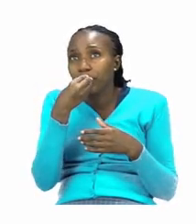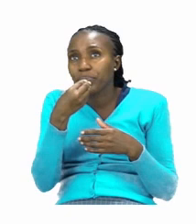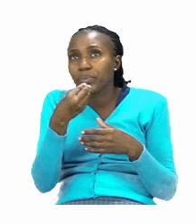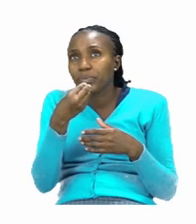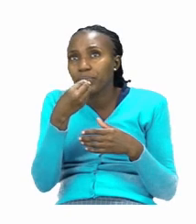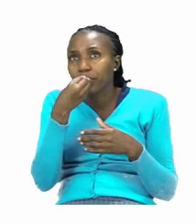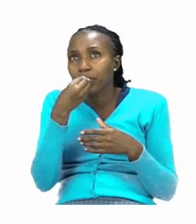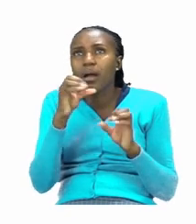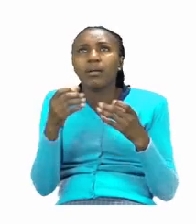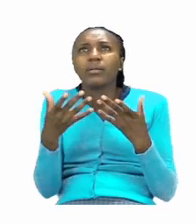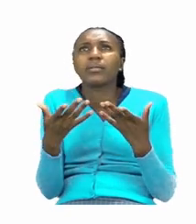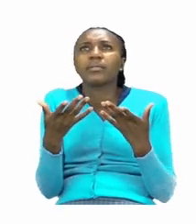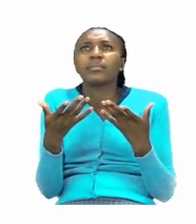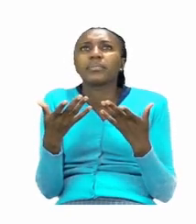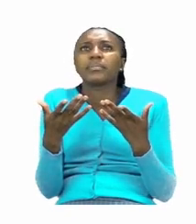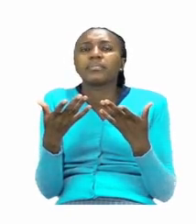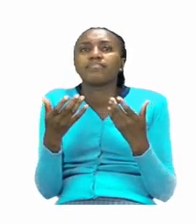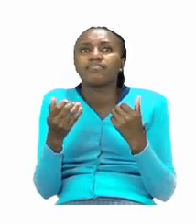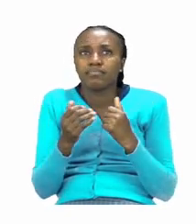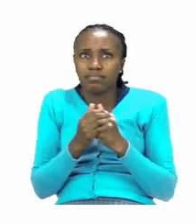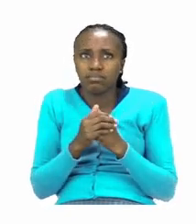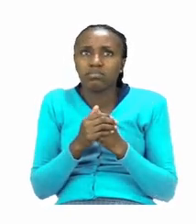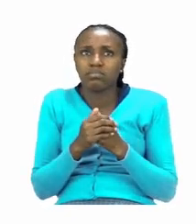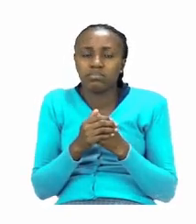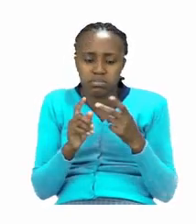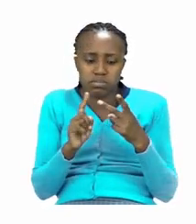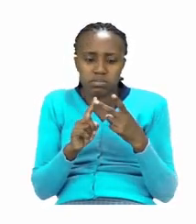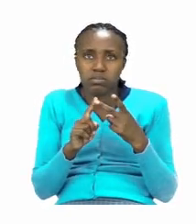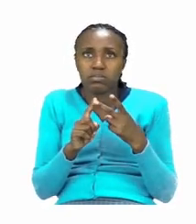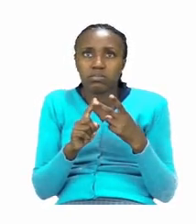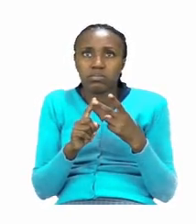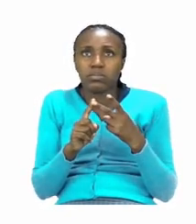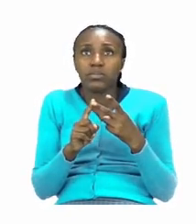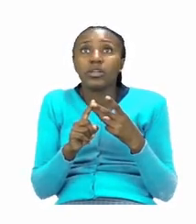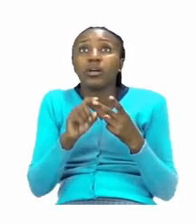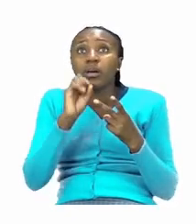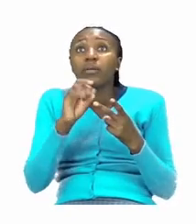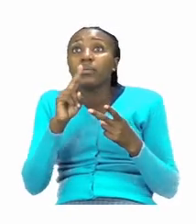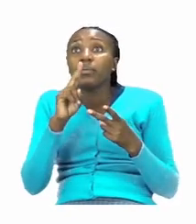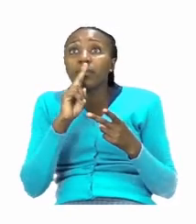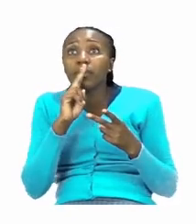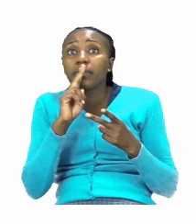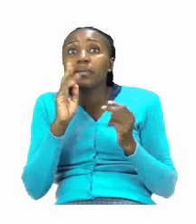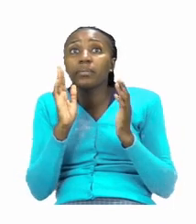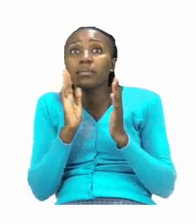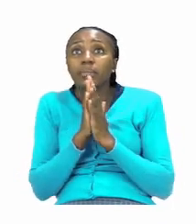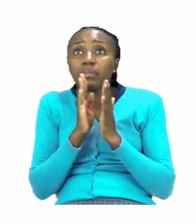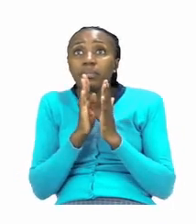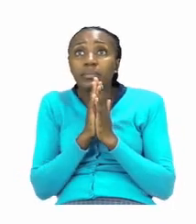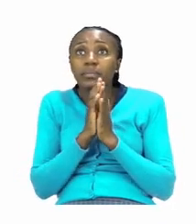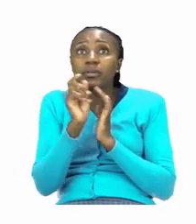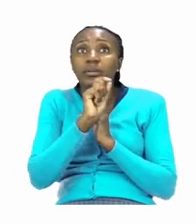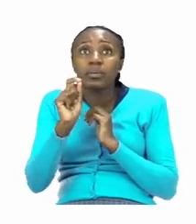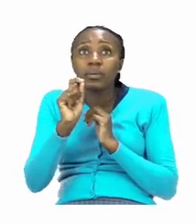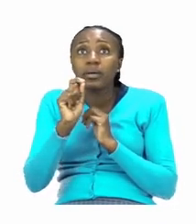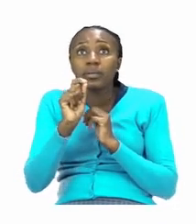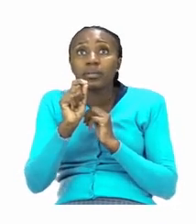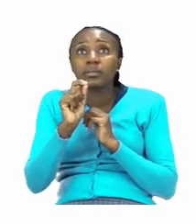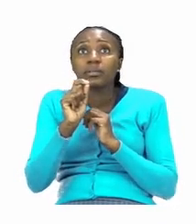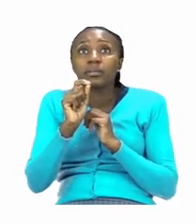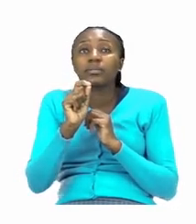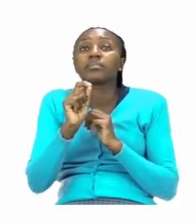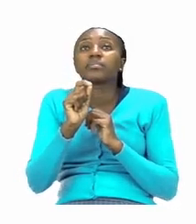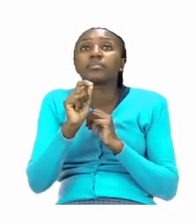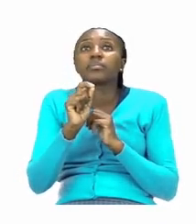mangoes are there? When you are answering your question, I'd like you to answer in full, starting